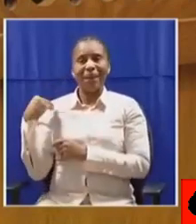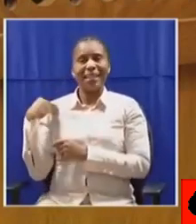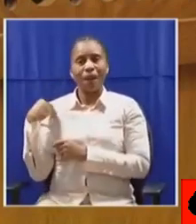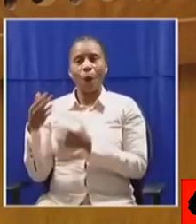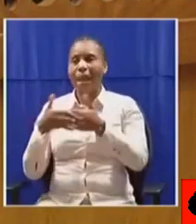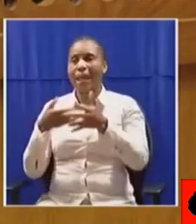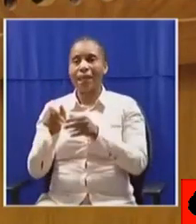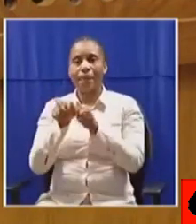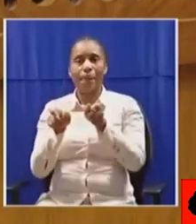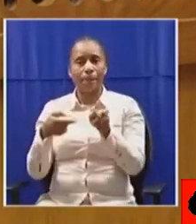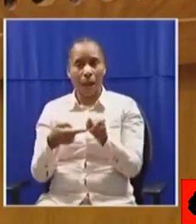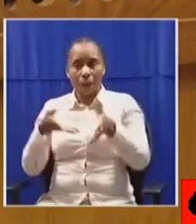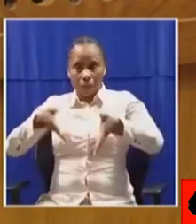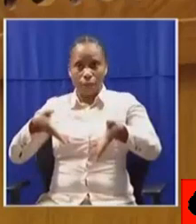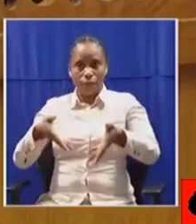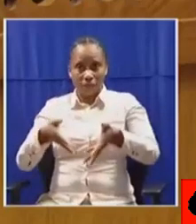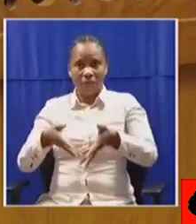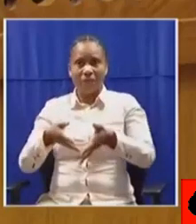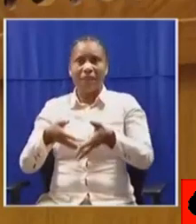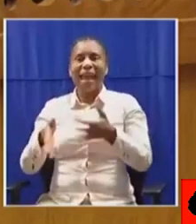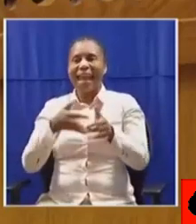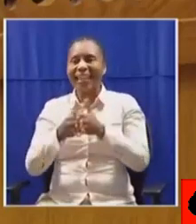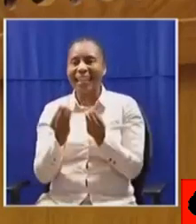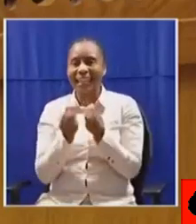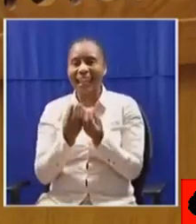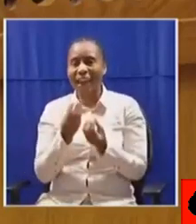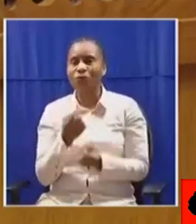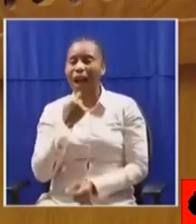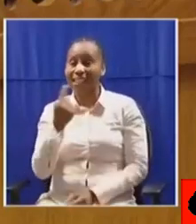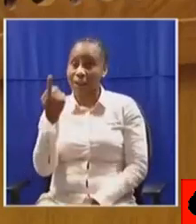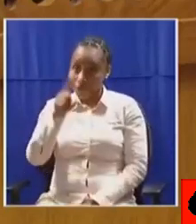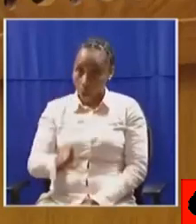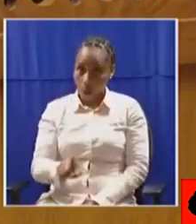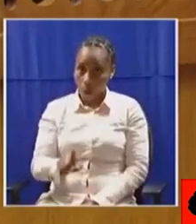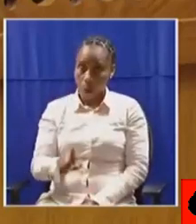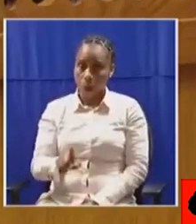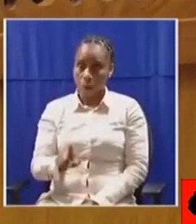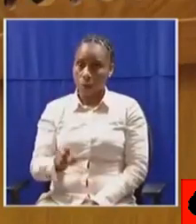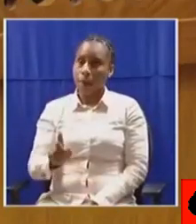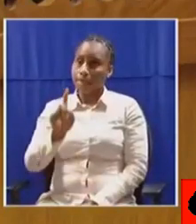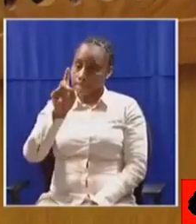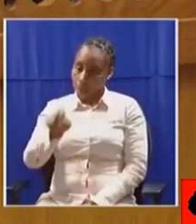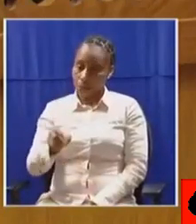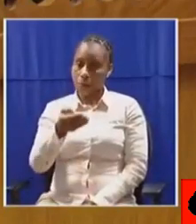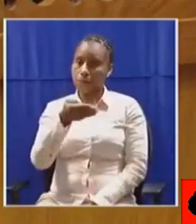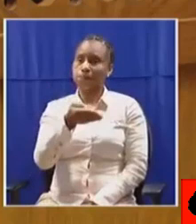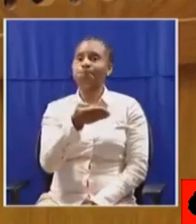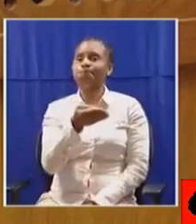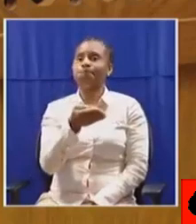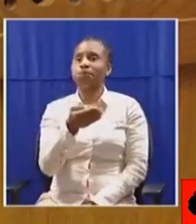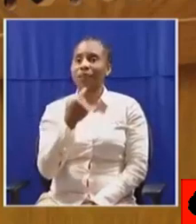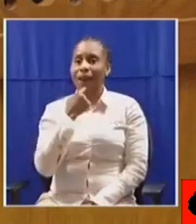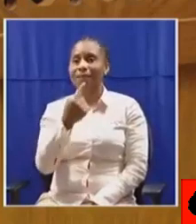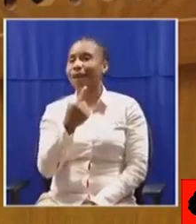administration has anything to answer for, they must be held to account without